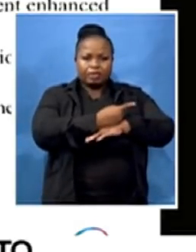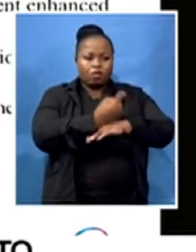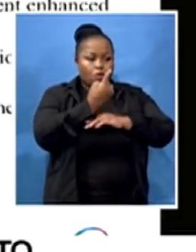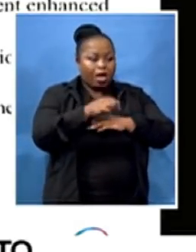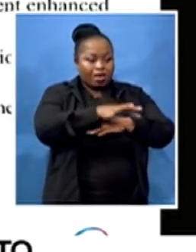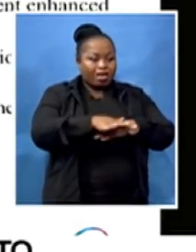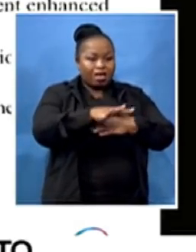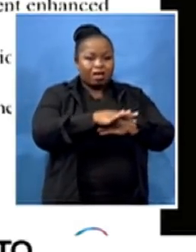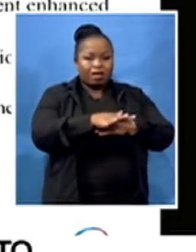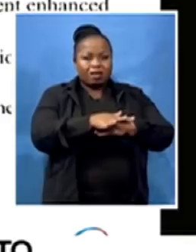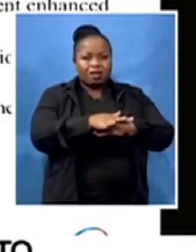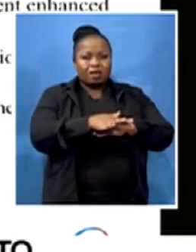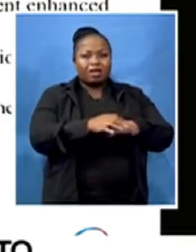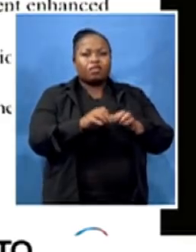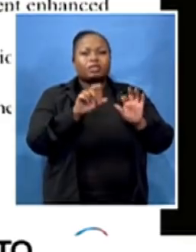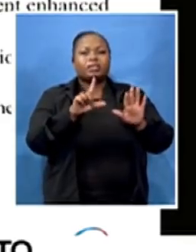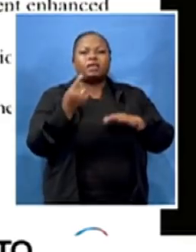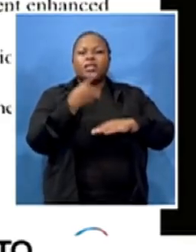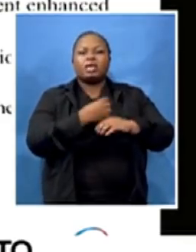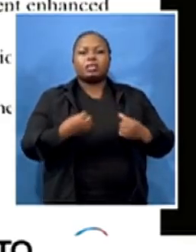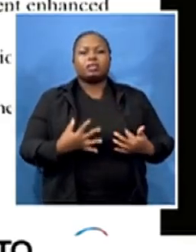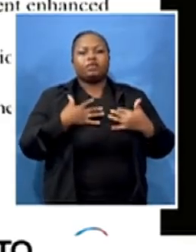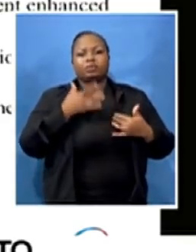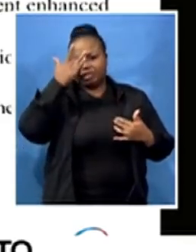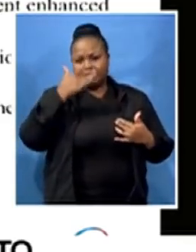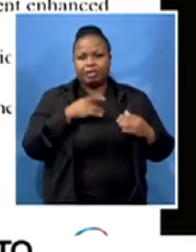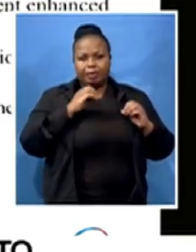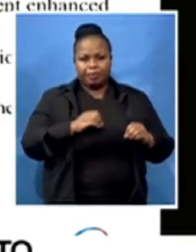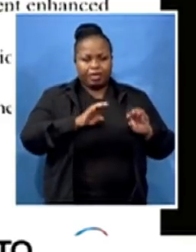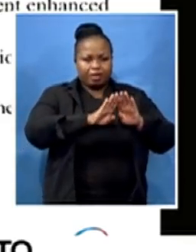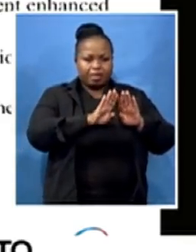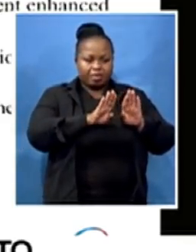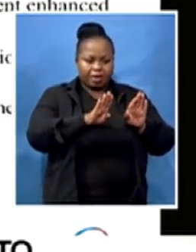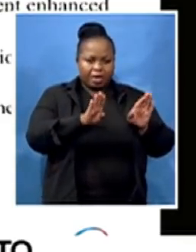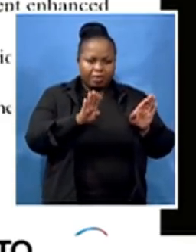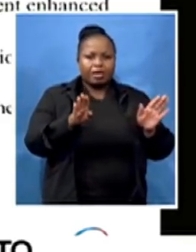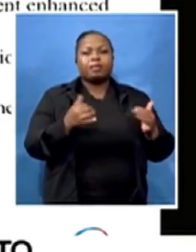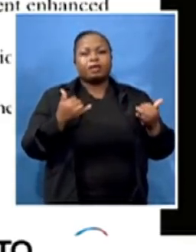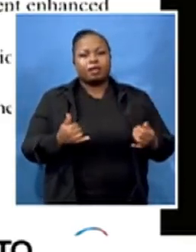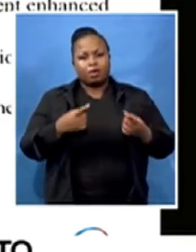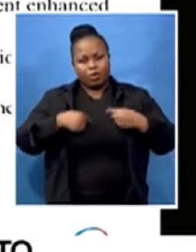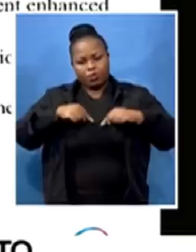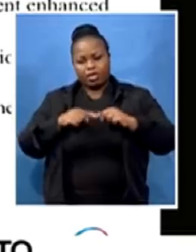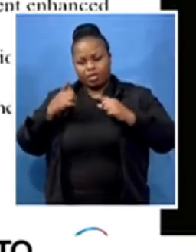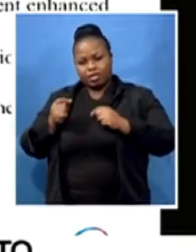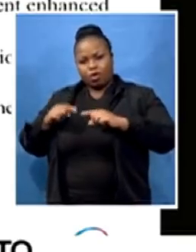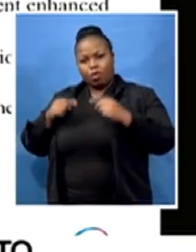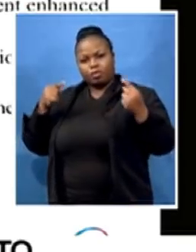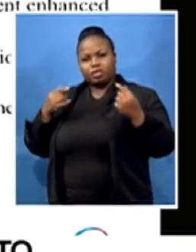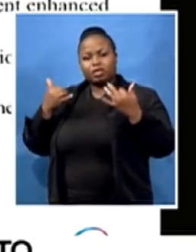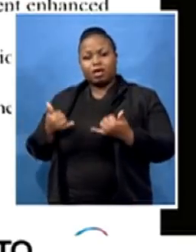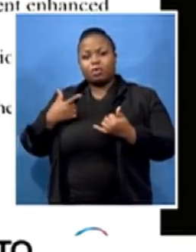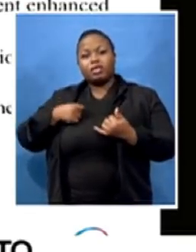days, and then they started opening it up. In our case, we're the reverse. We started by having the infections